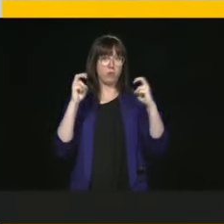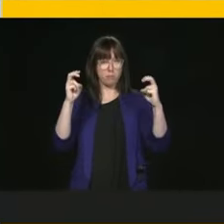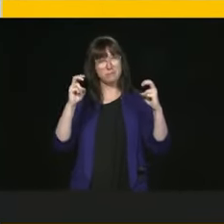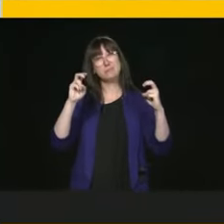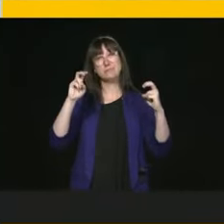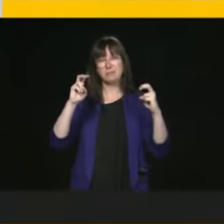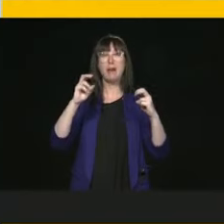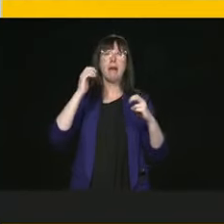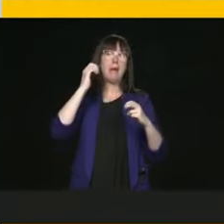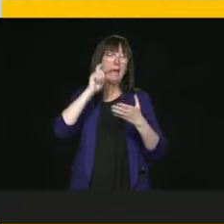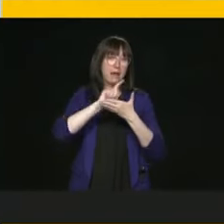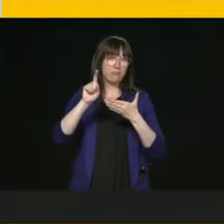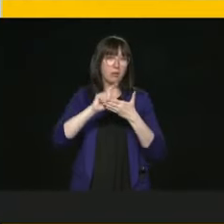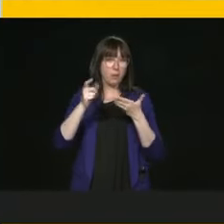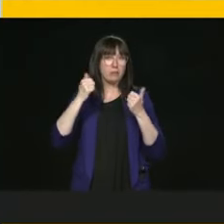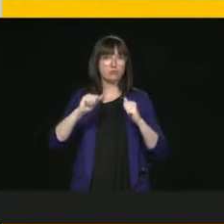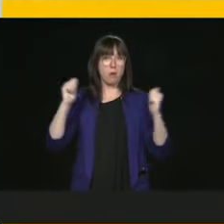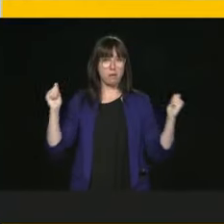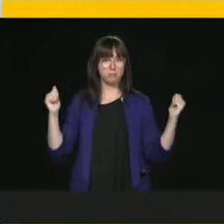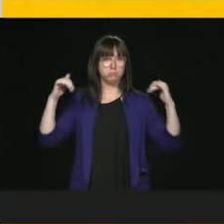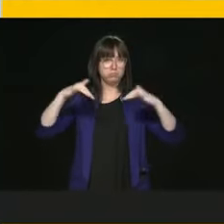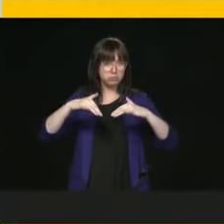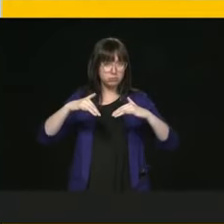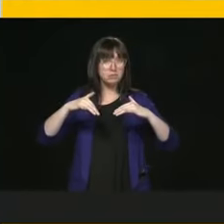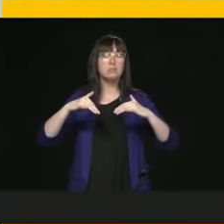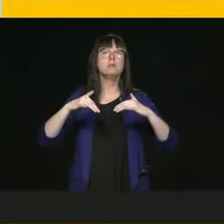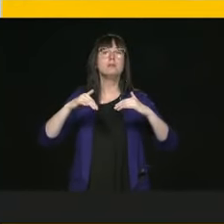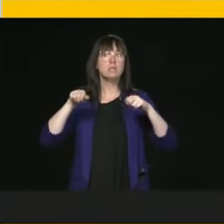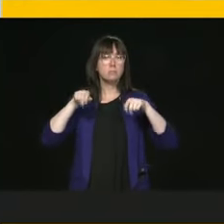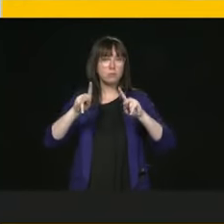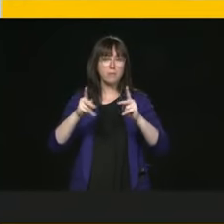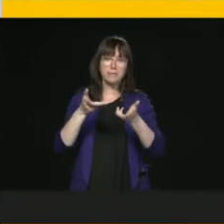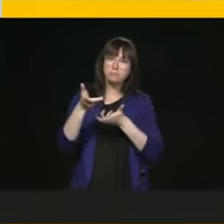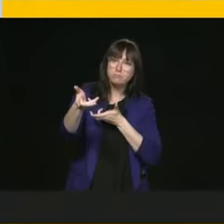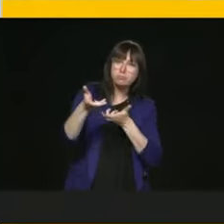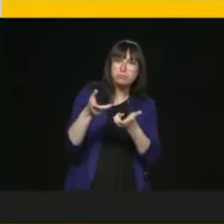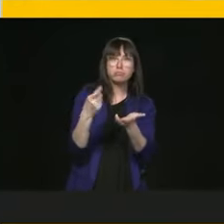every single week to permit engagement on